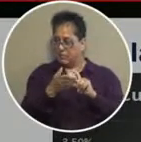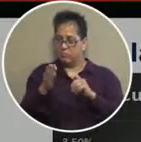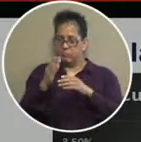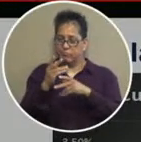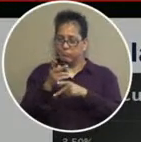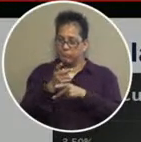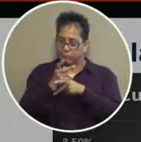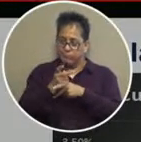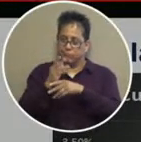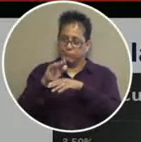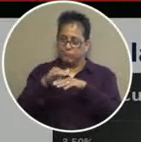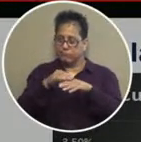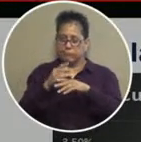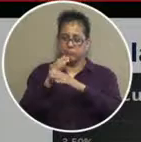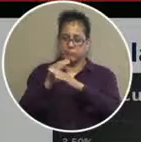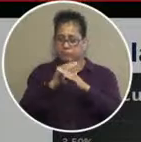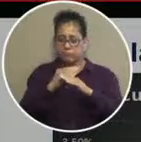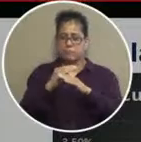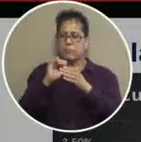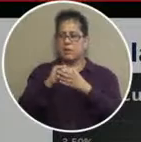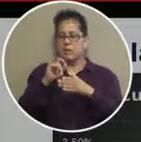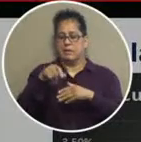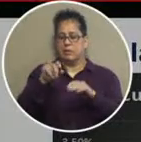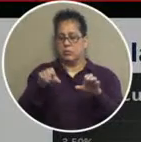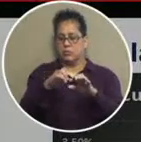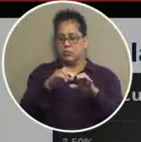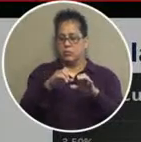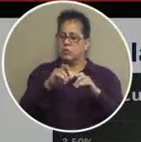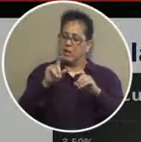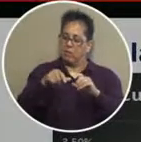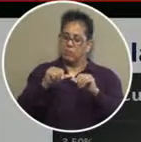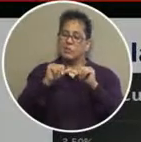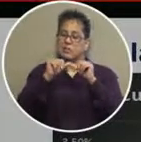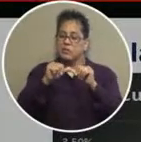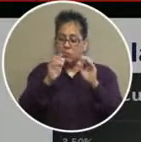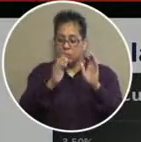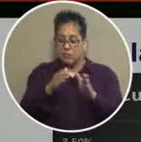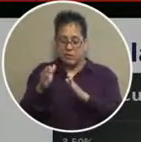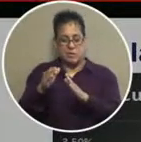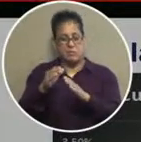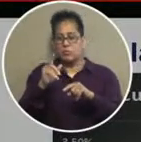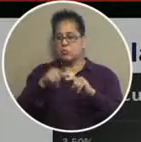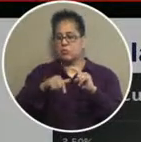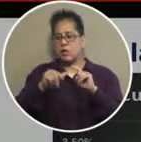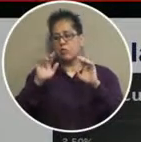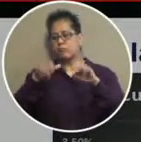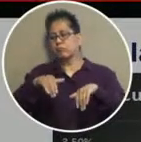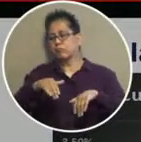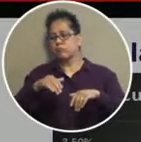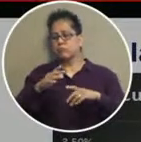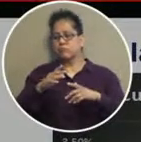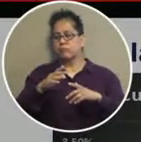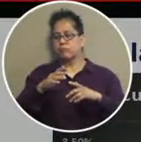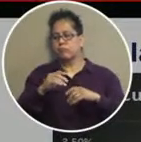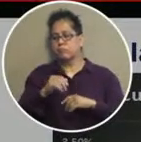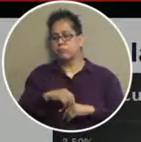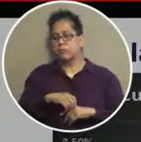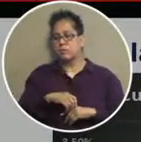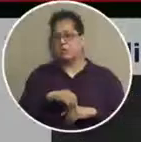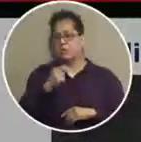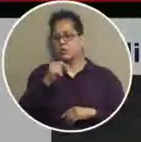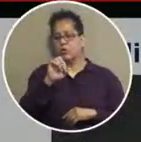continue our planning, and we need to continue without letting our guard down. Next slide, please.